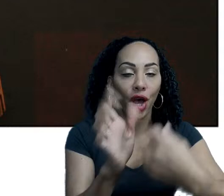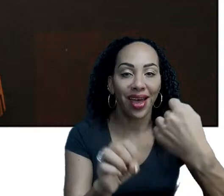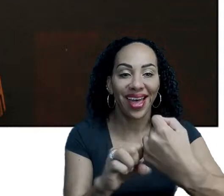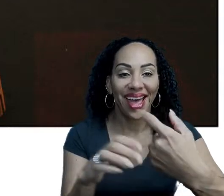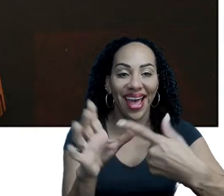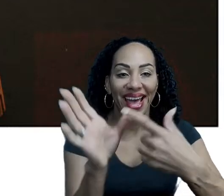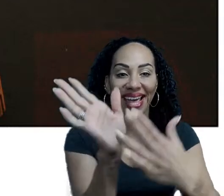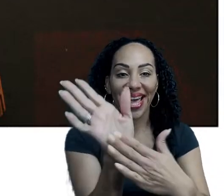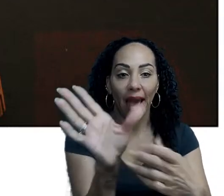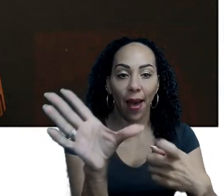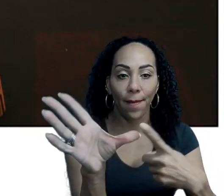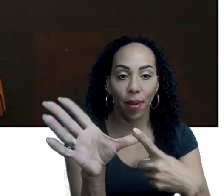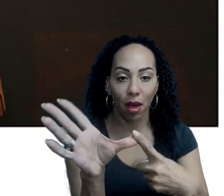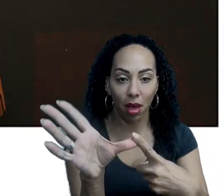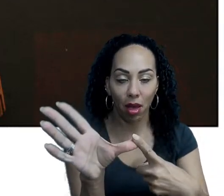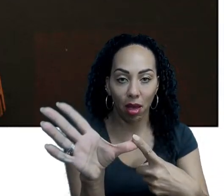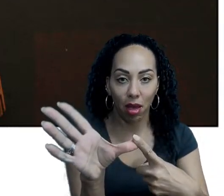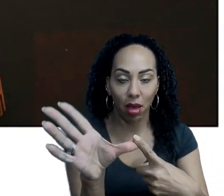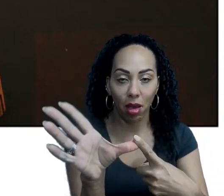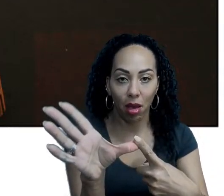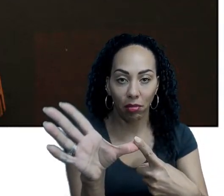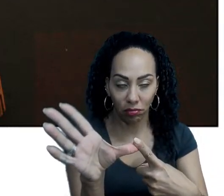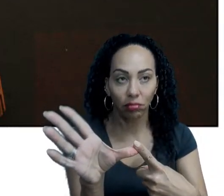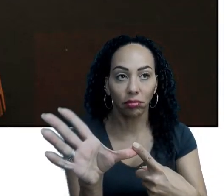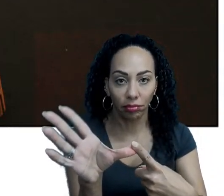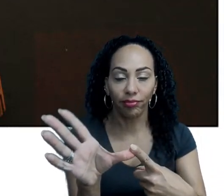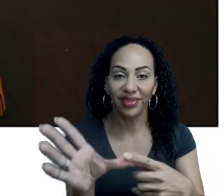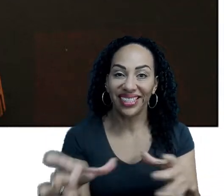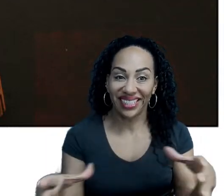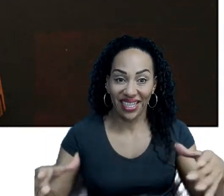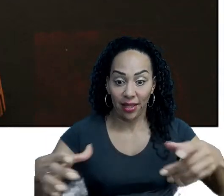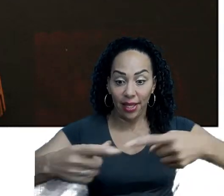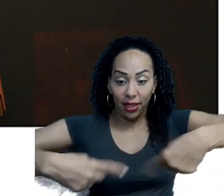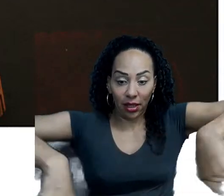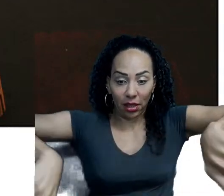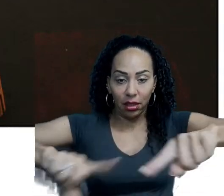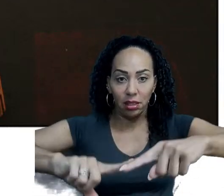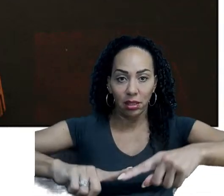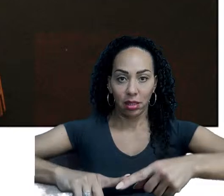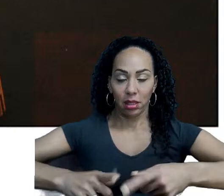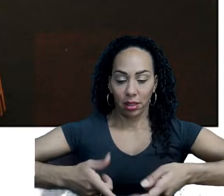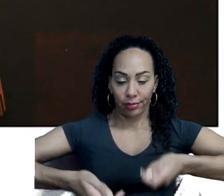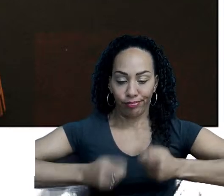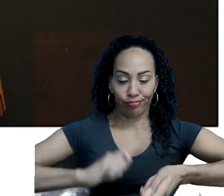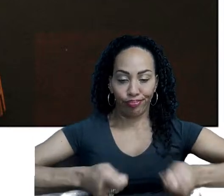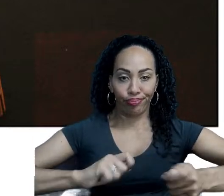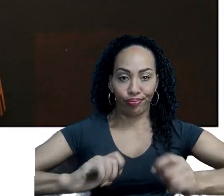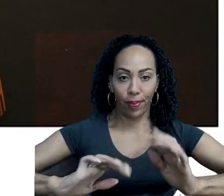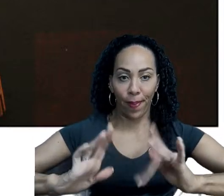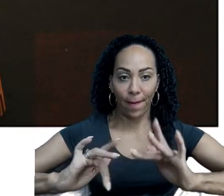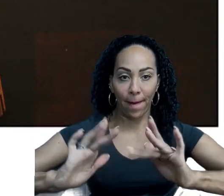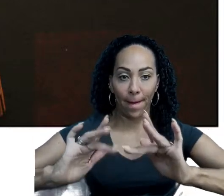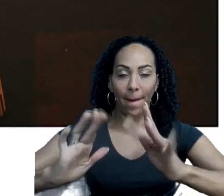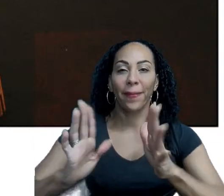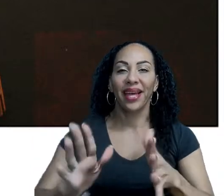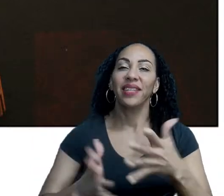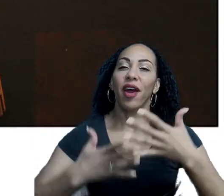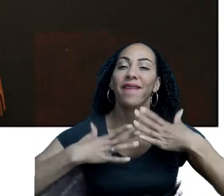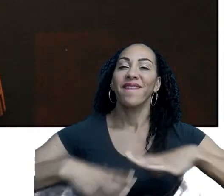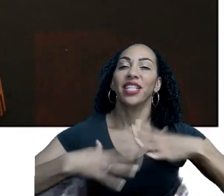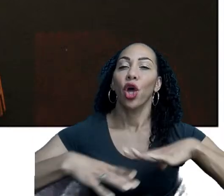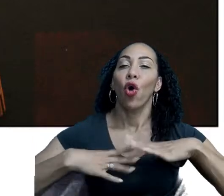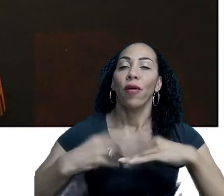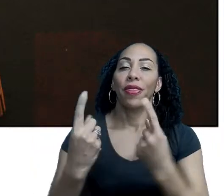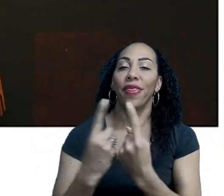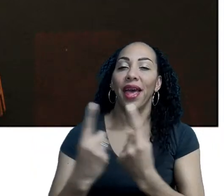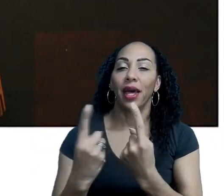a digital version of this. He was aware that it was quite a physical, confined to one space kind of thing, and he wanted a digital